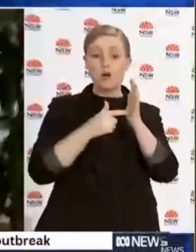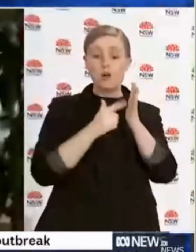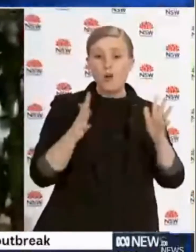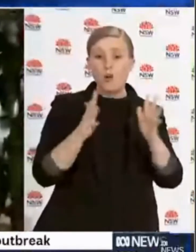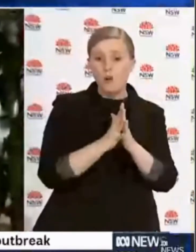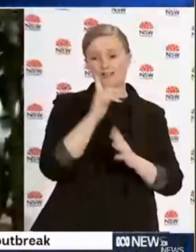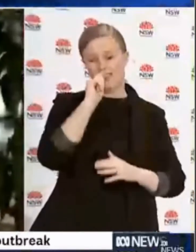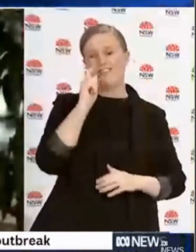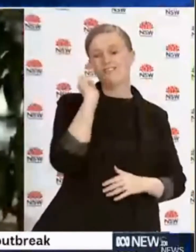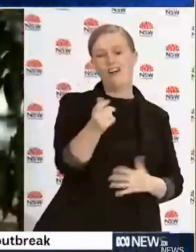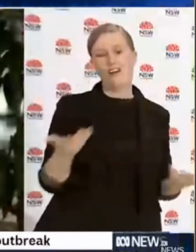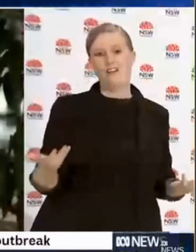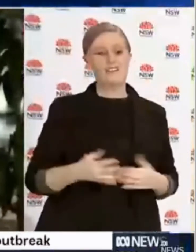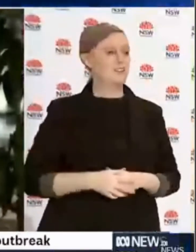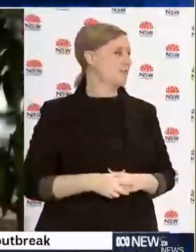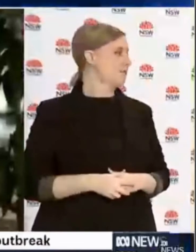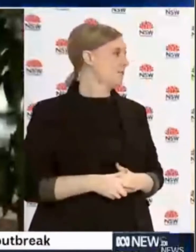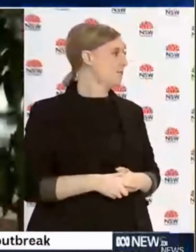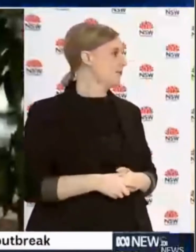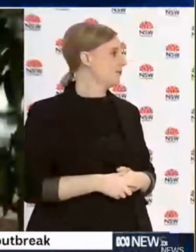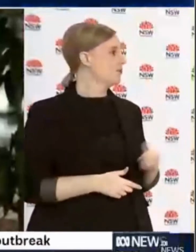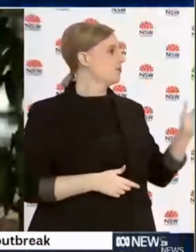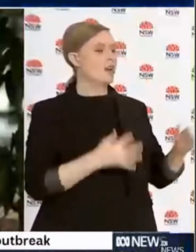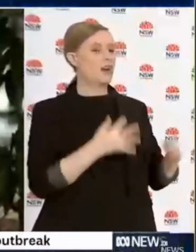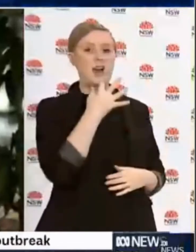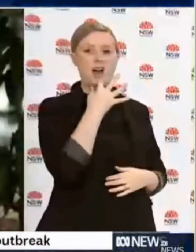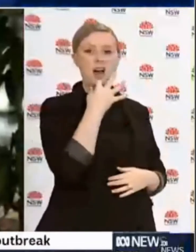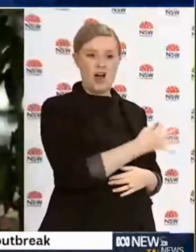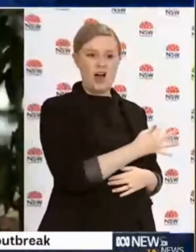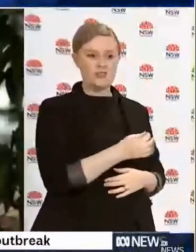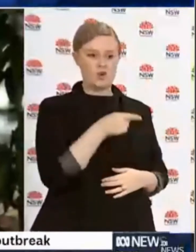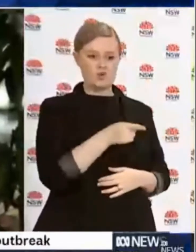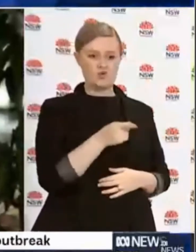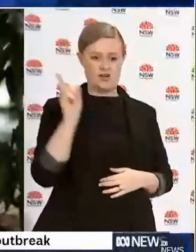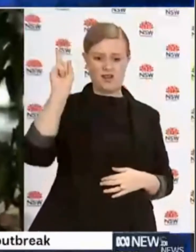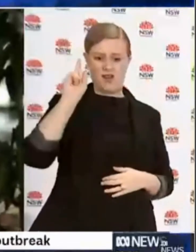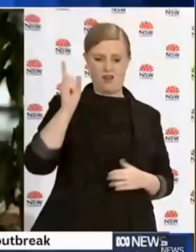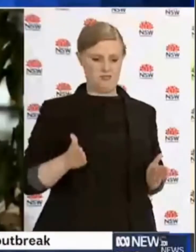What is it in comparison to, and the roadblocks and all of that thing? Look, we